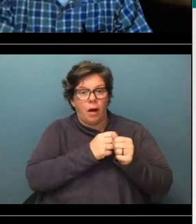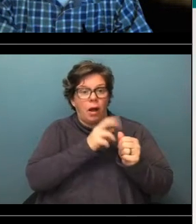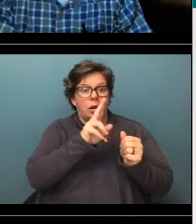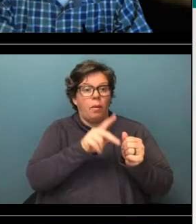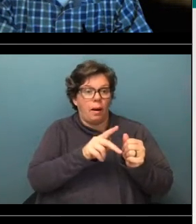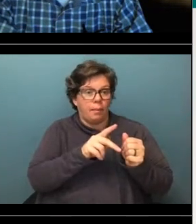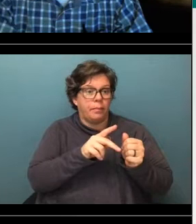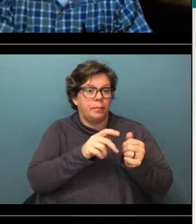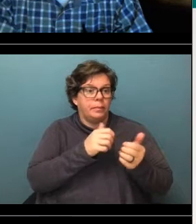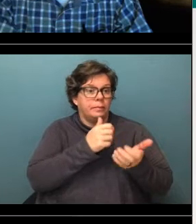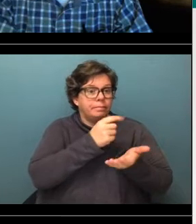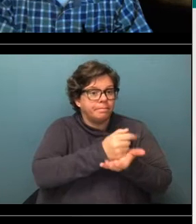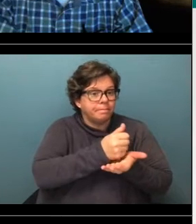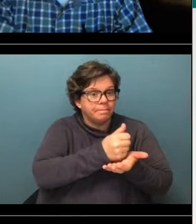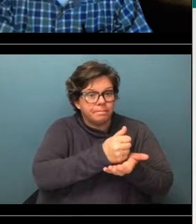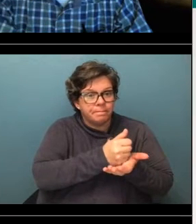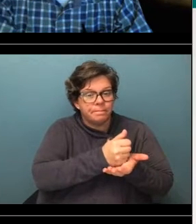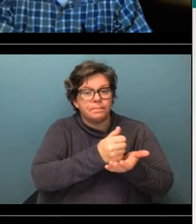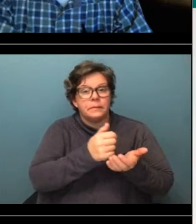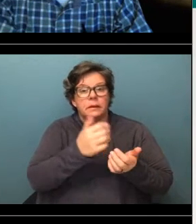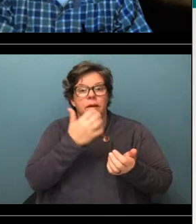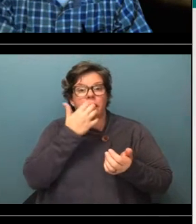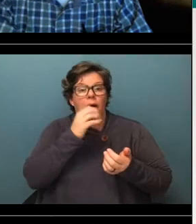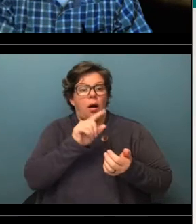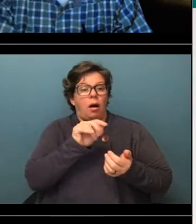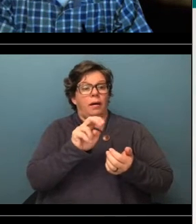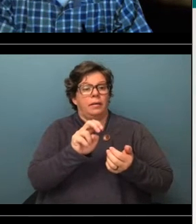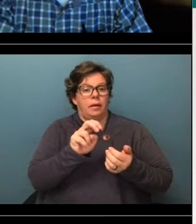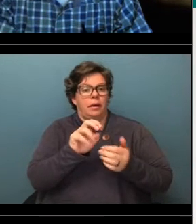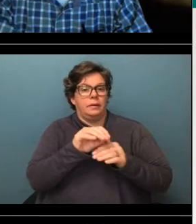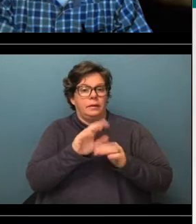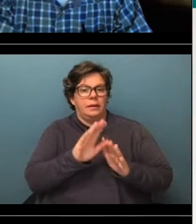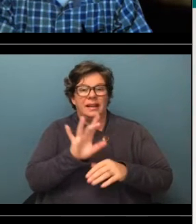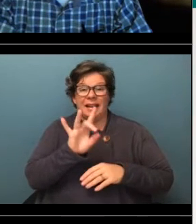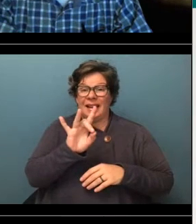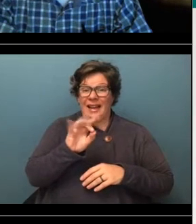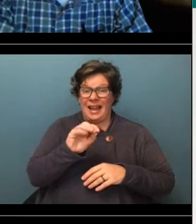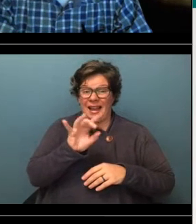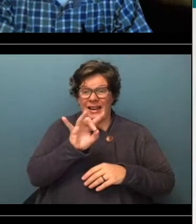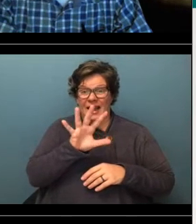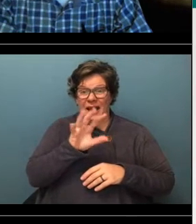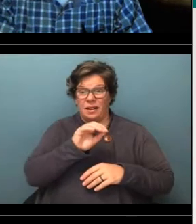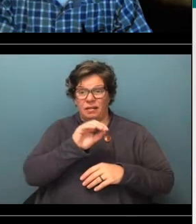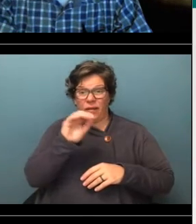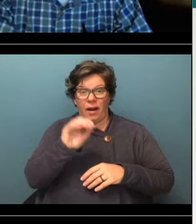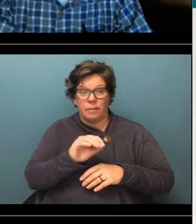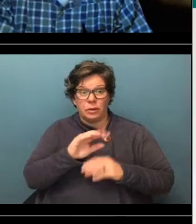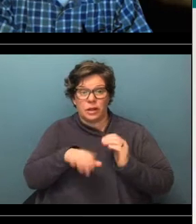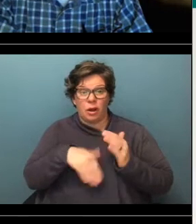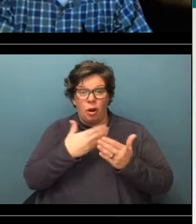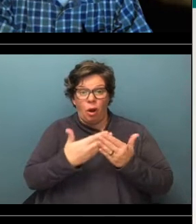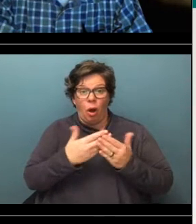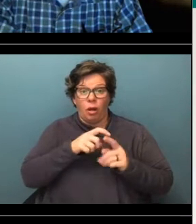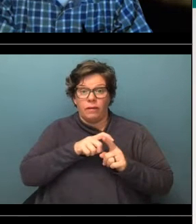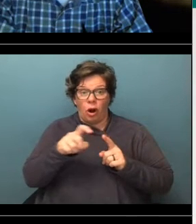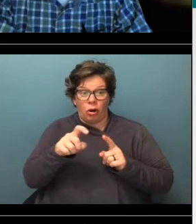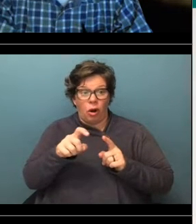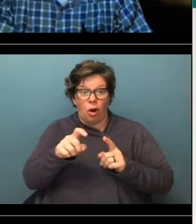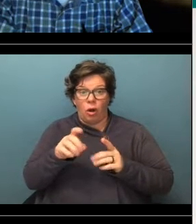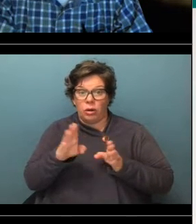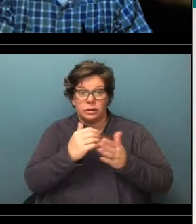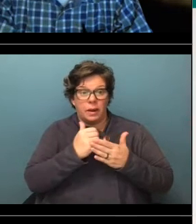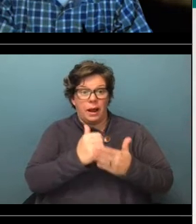crisis. We're able to, well, the hotline is able to divert about 80 to 85% of all of our calls